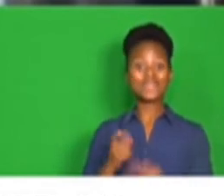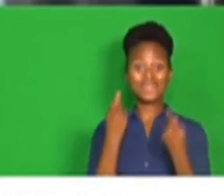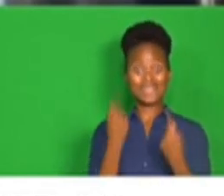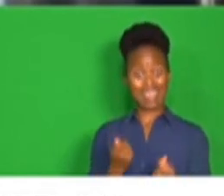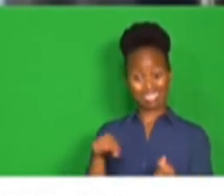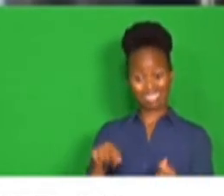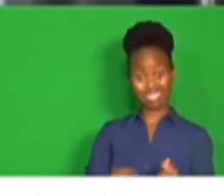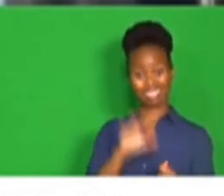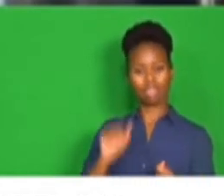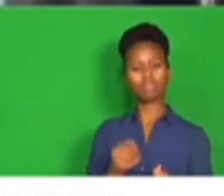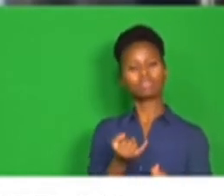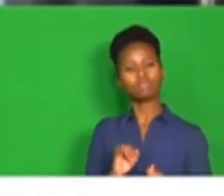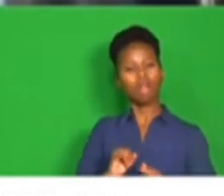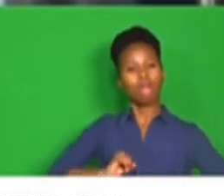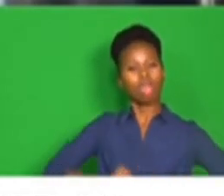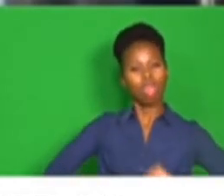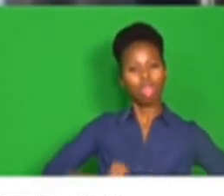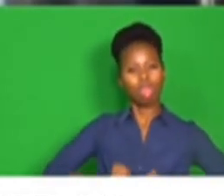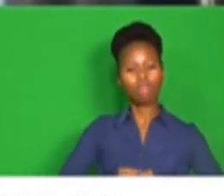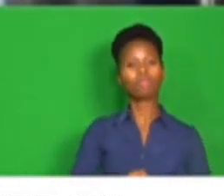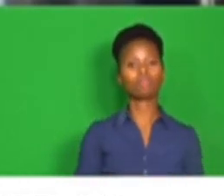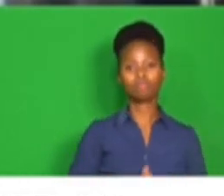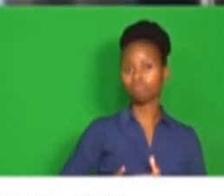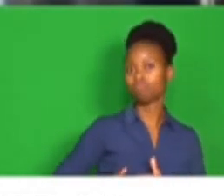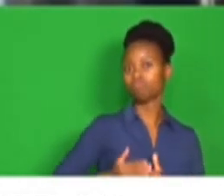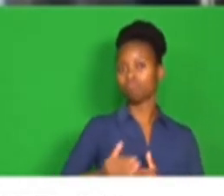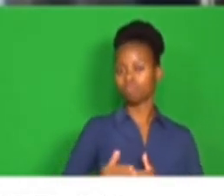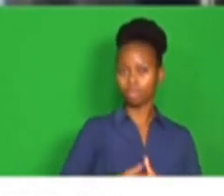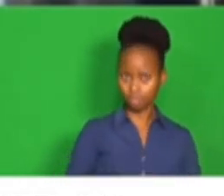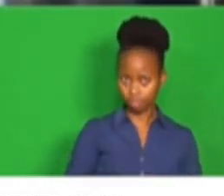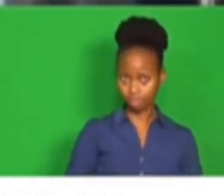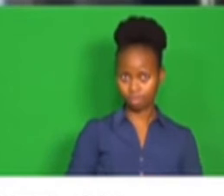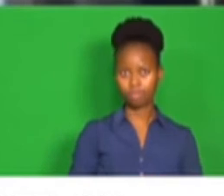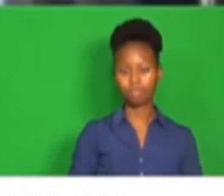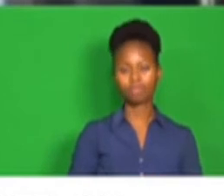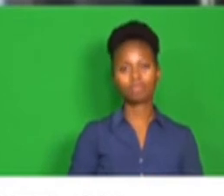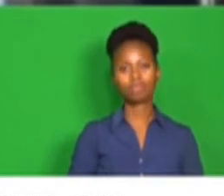uncertain as reflected in the exceptionally steep yield curve.